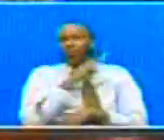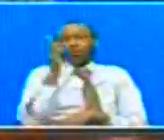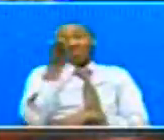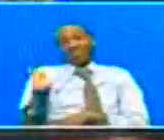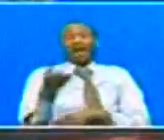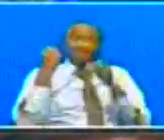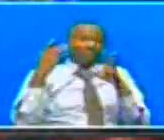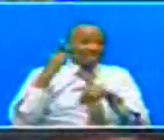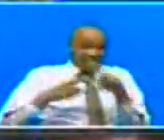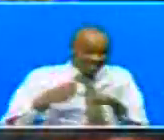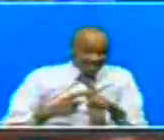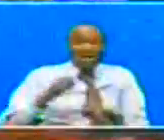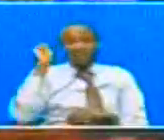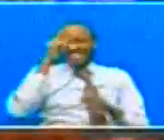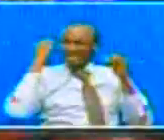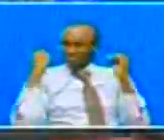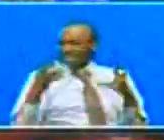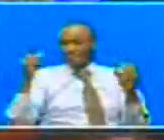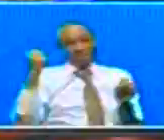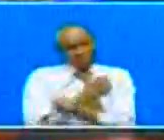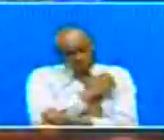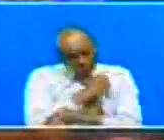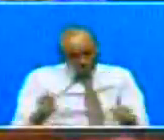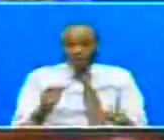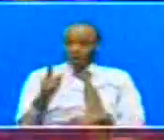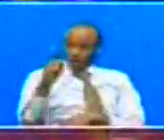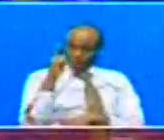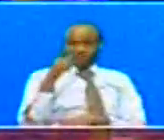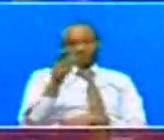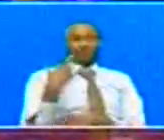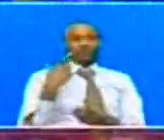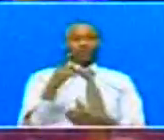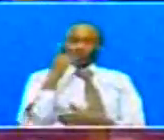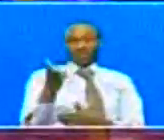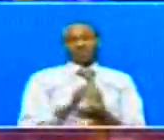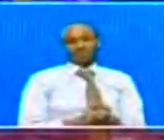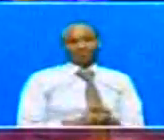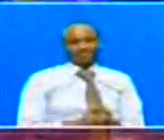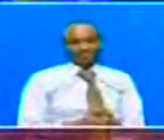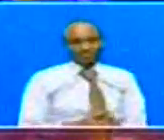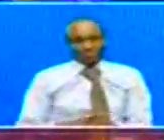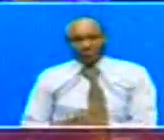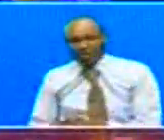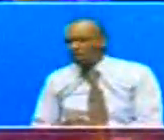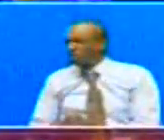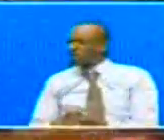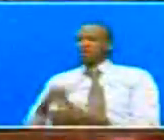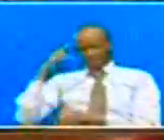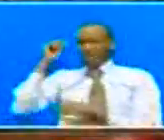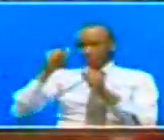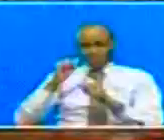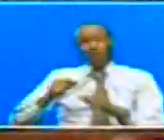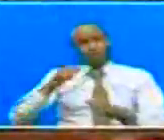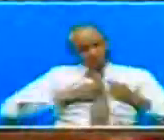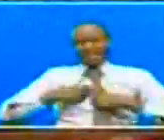last couple of years, presidents have been unable to take the war to parliament. Are we going the Rwanda way, Tony? The Rwanda way, you know, you freeze accounts if they're